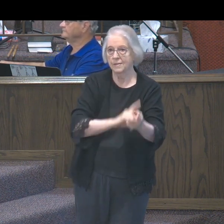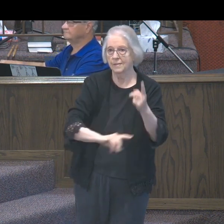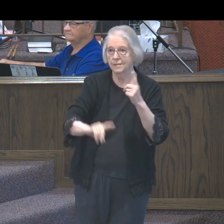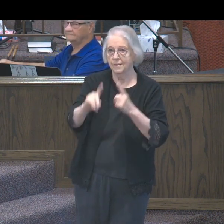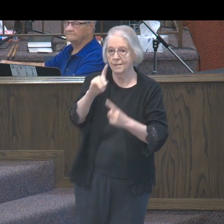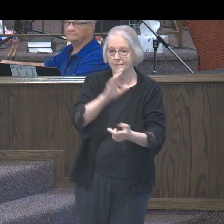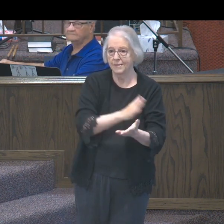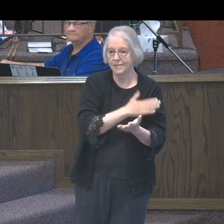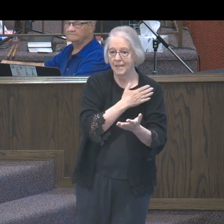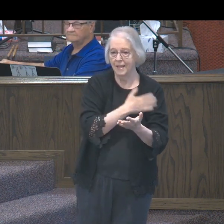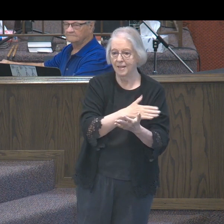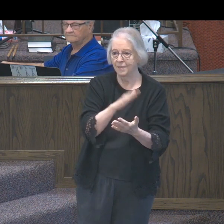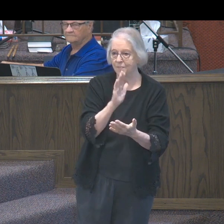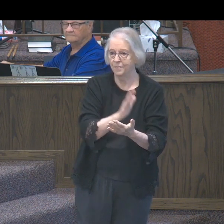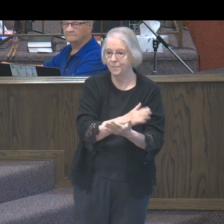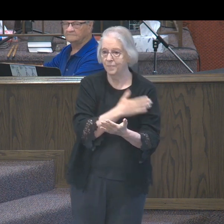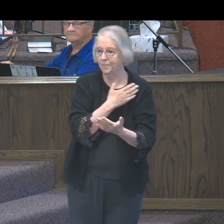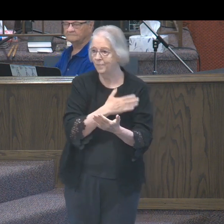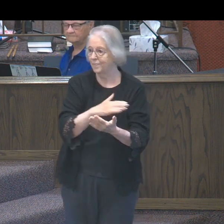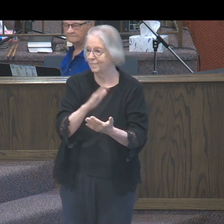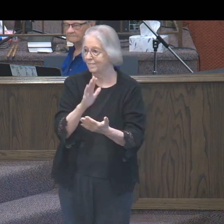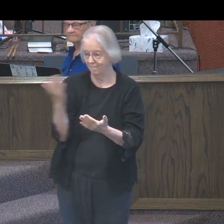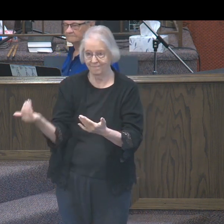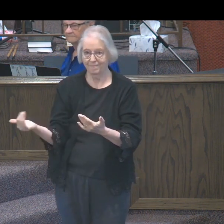song. Just take this off, Rain. It's not this song.